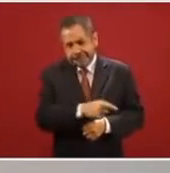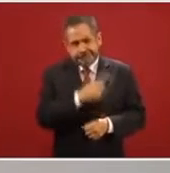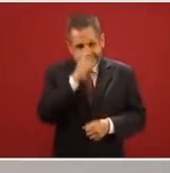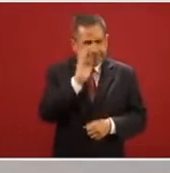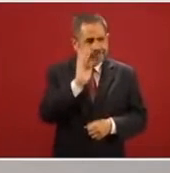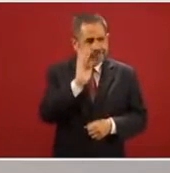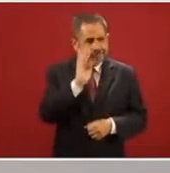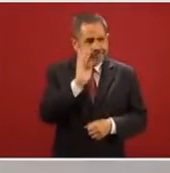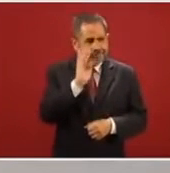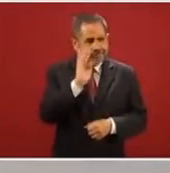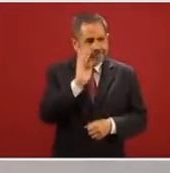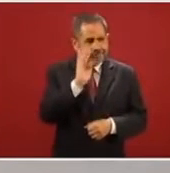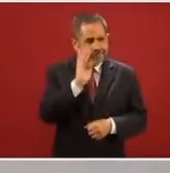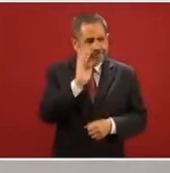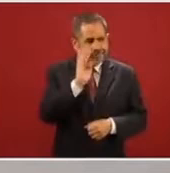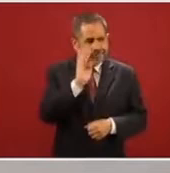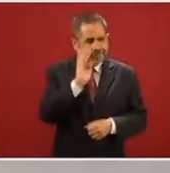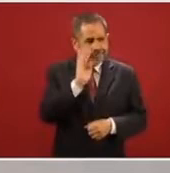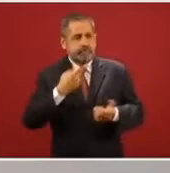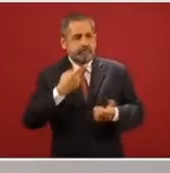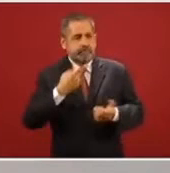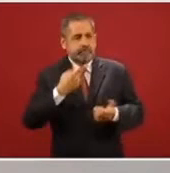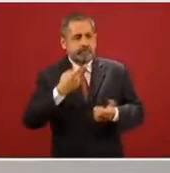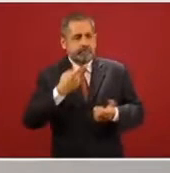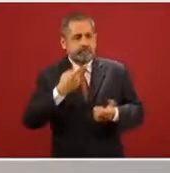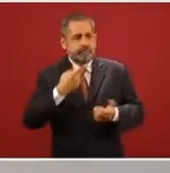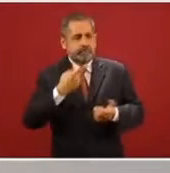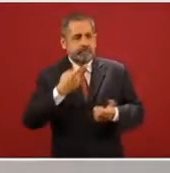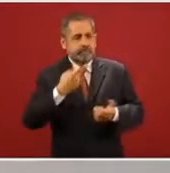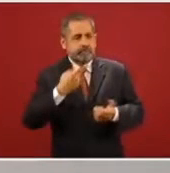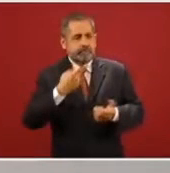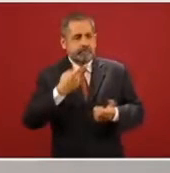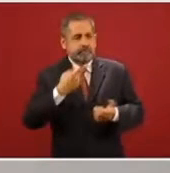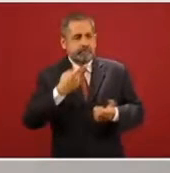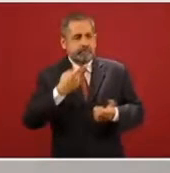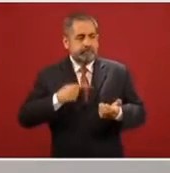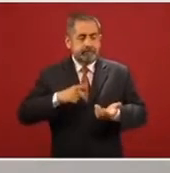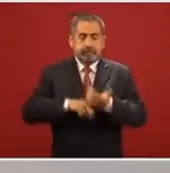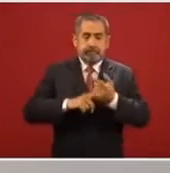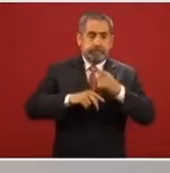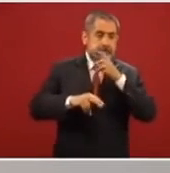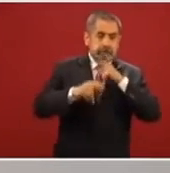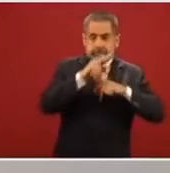predecible y which is predictable legítima, and legitimate.